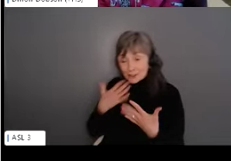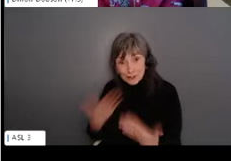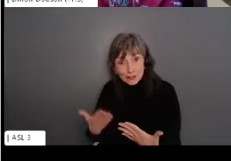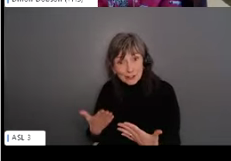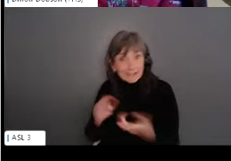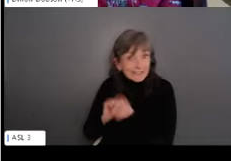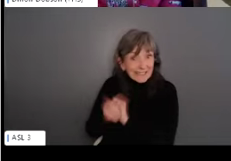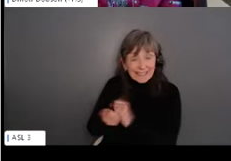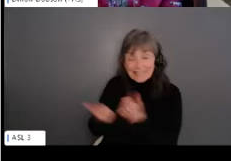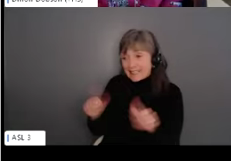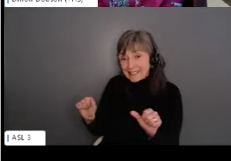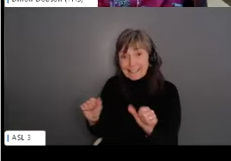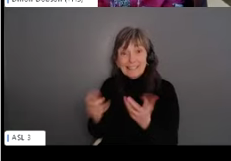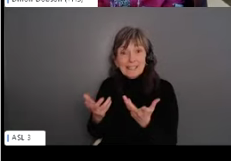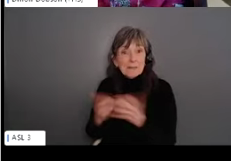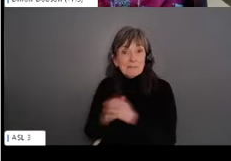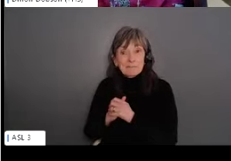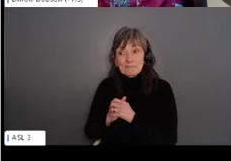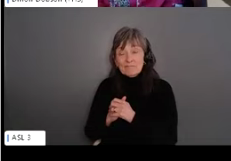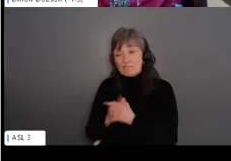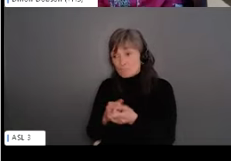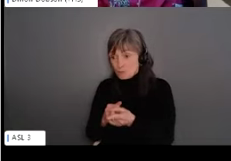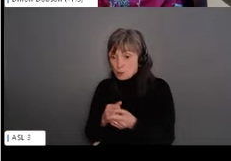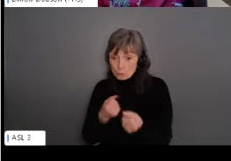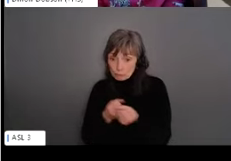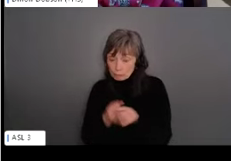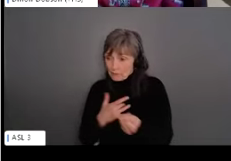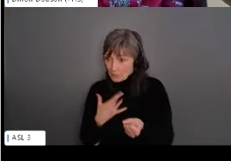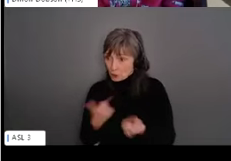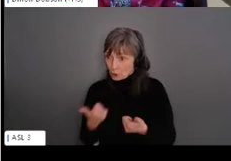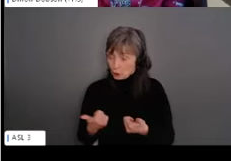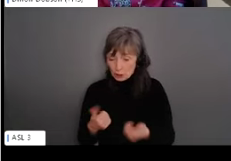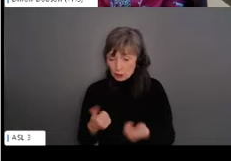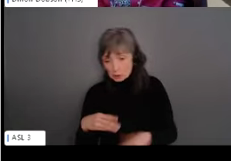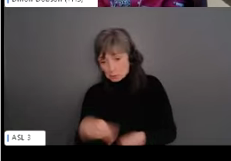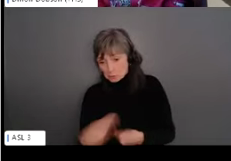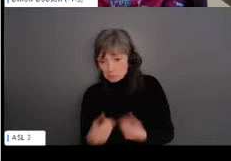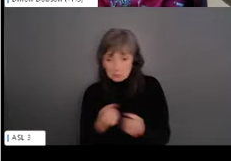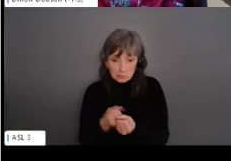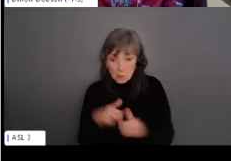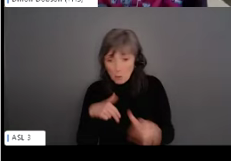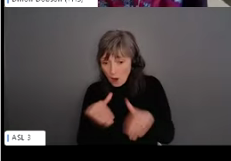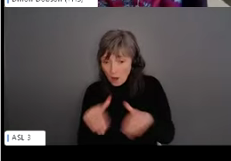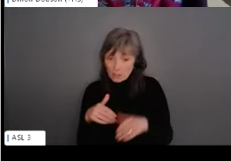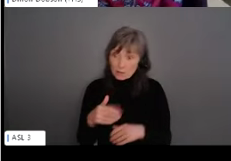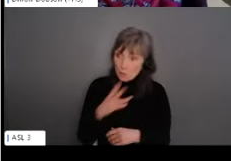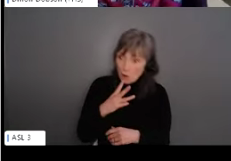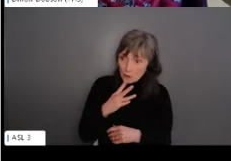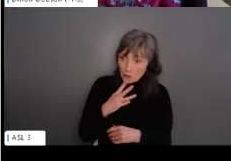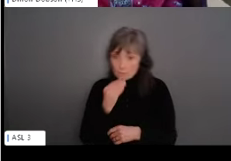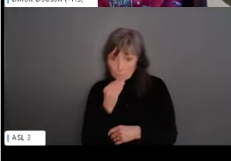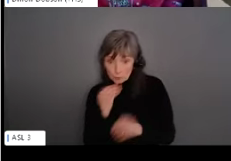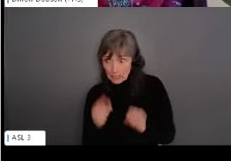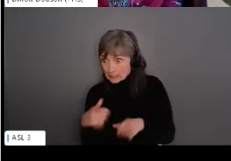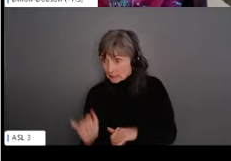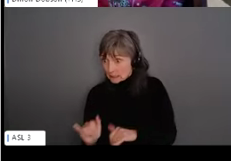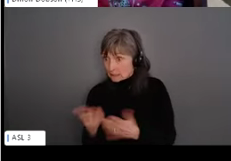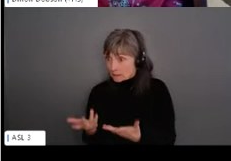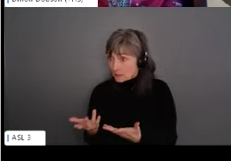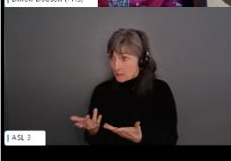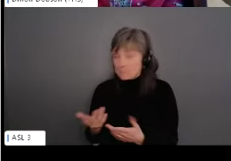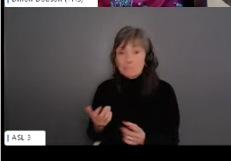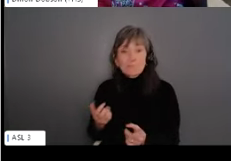anything getting in the way of you being able to provide supports and services for your animal? You might also want to ask, what does your animal mean